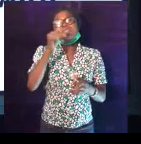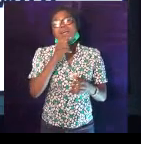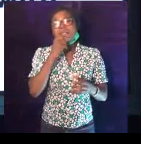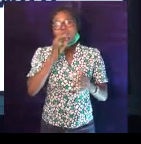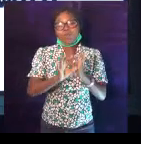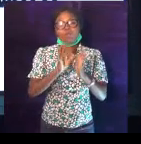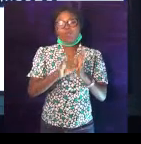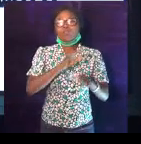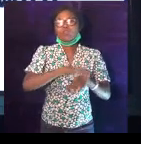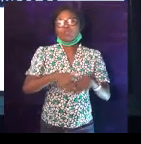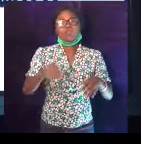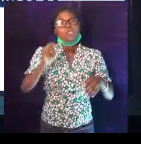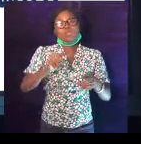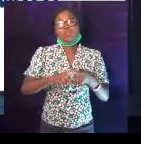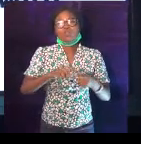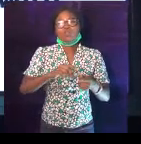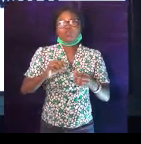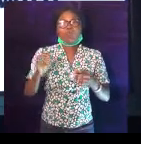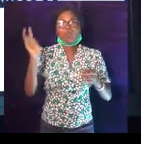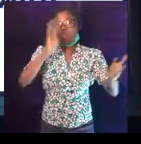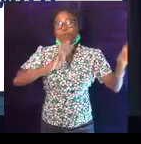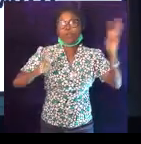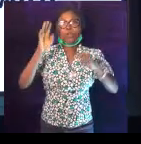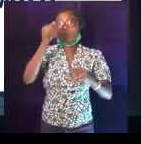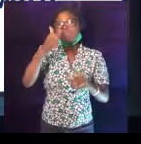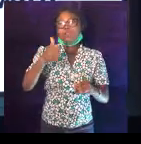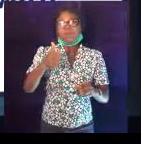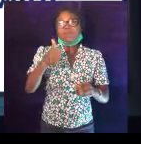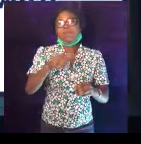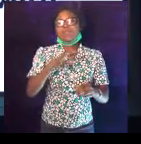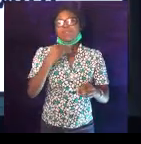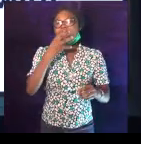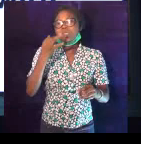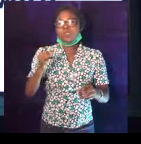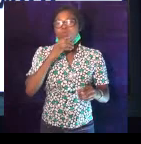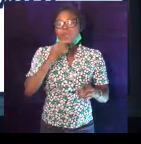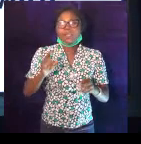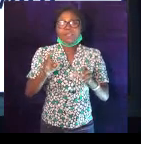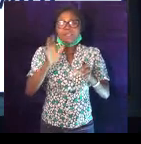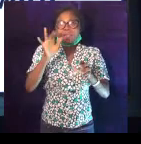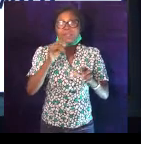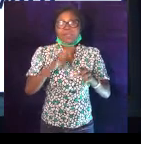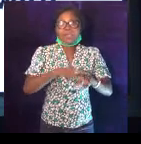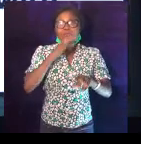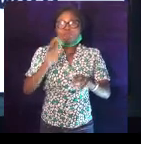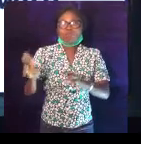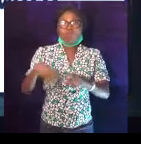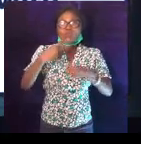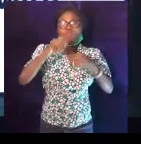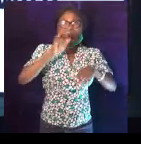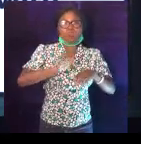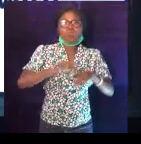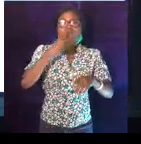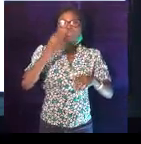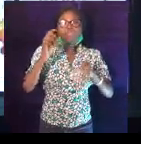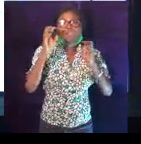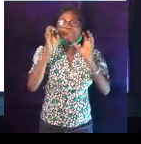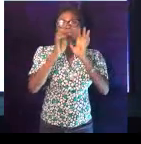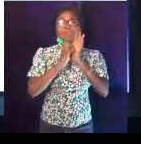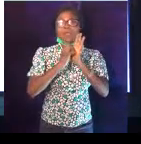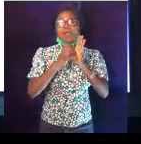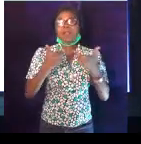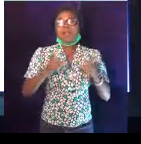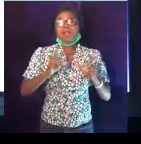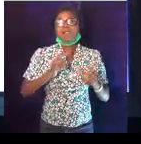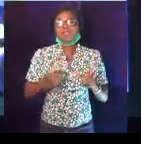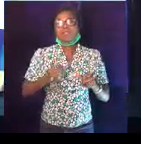odd count. Now, you do not need to worry yourself about what all this means. By the time we go into examples, you will see what we're talking about.